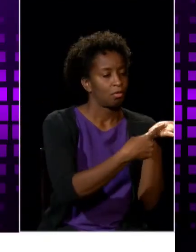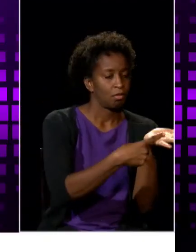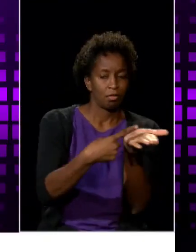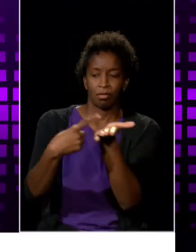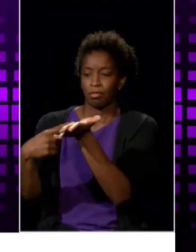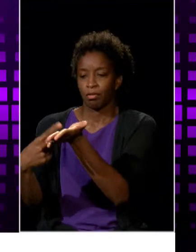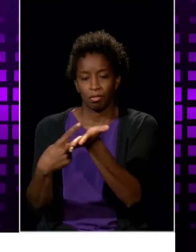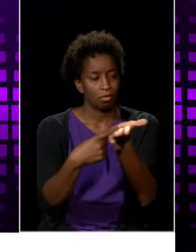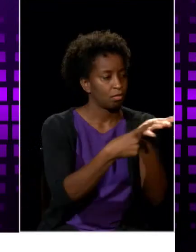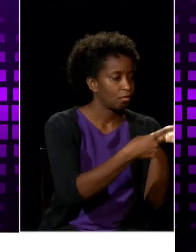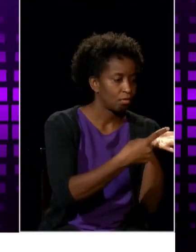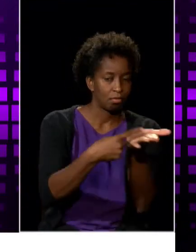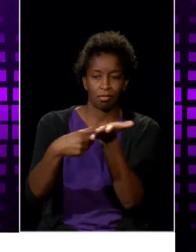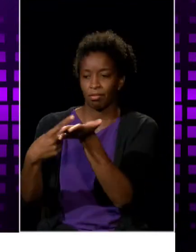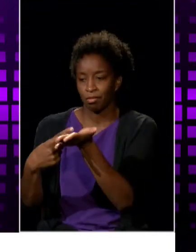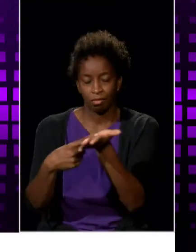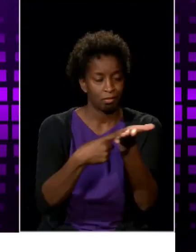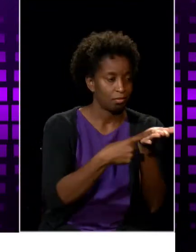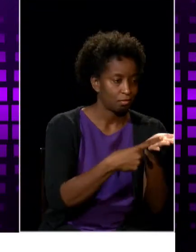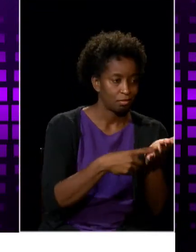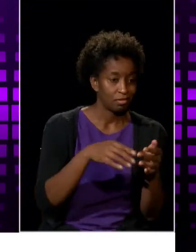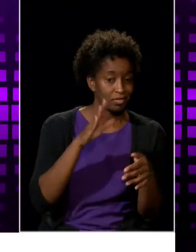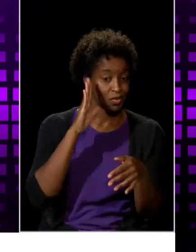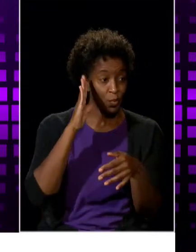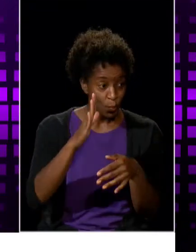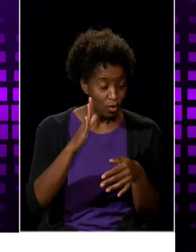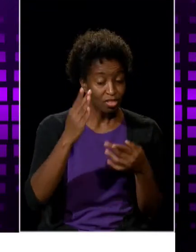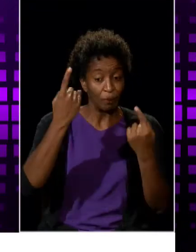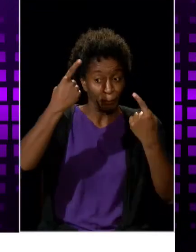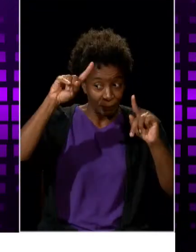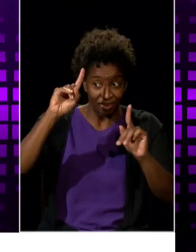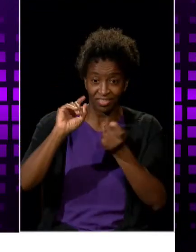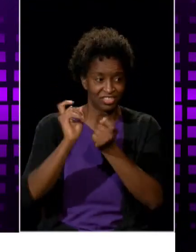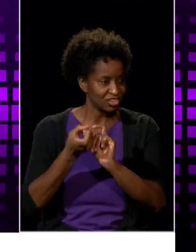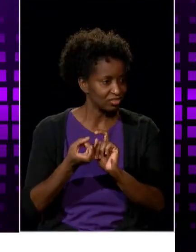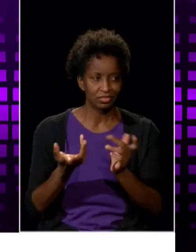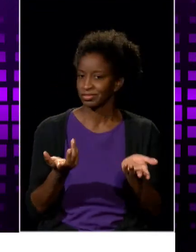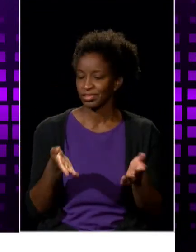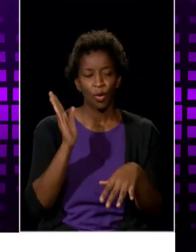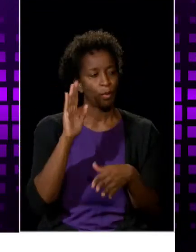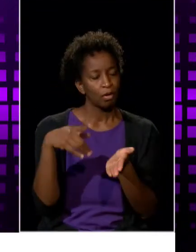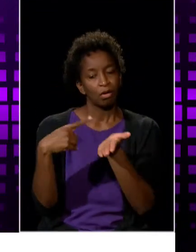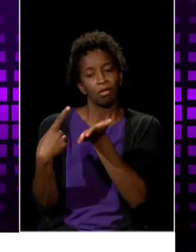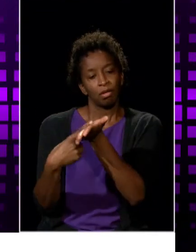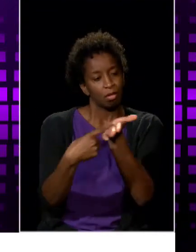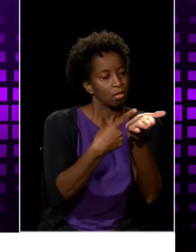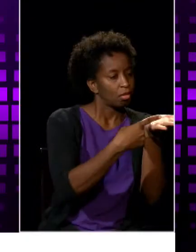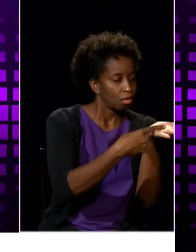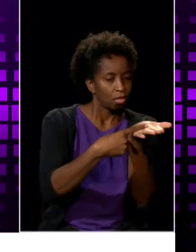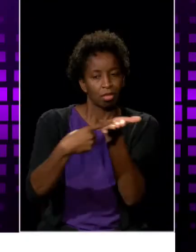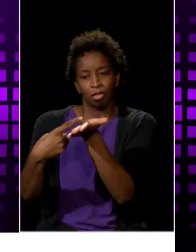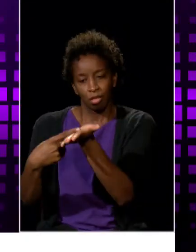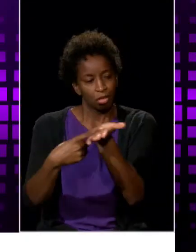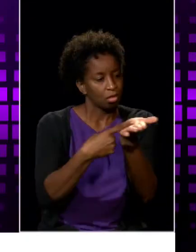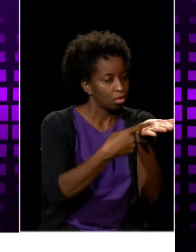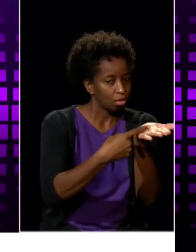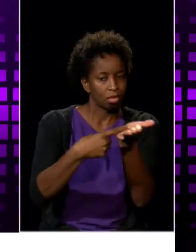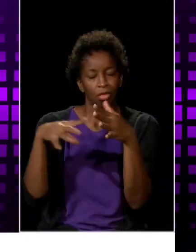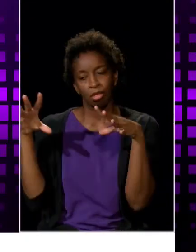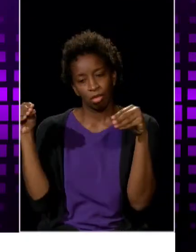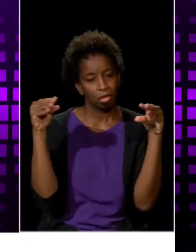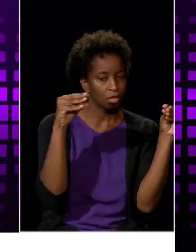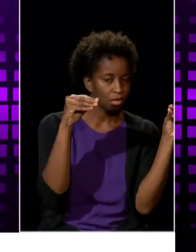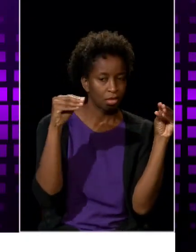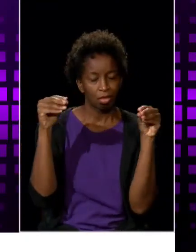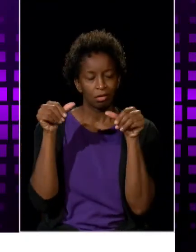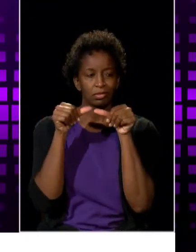would have just continued to go on with a lot of chatter. So yes, persons may